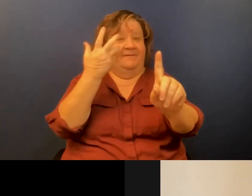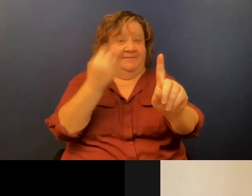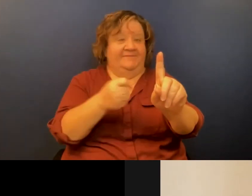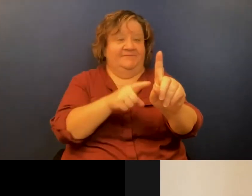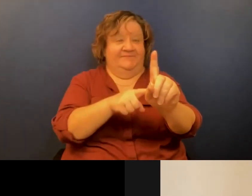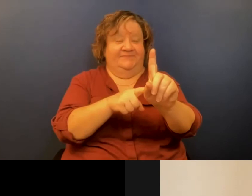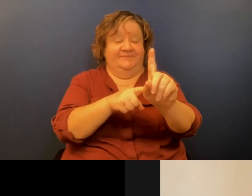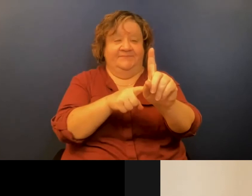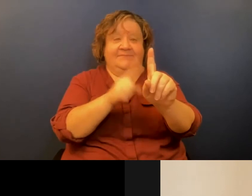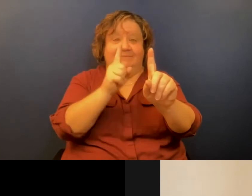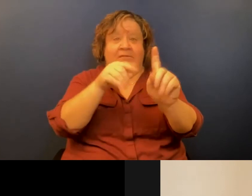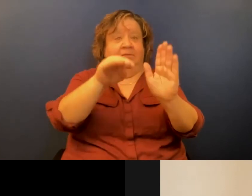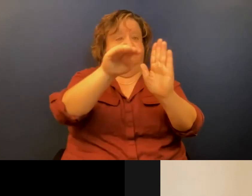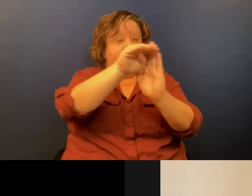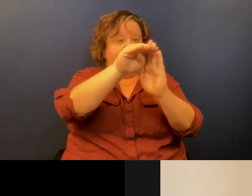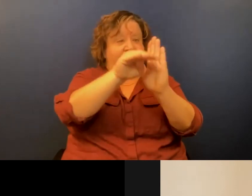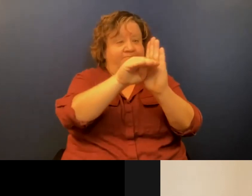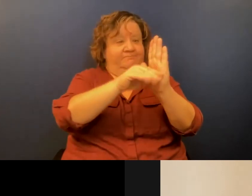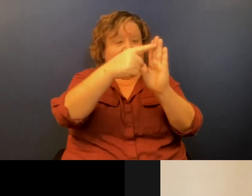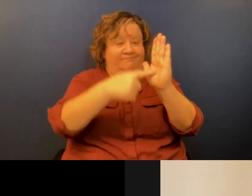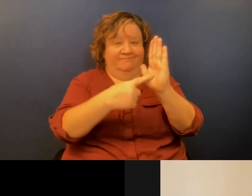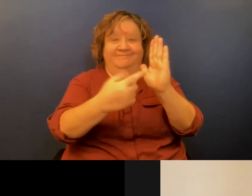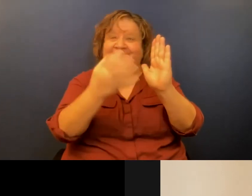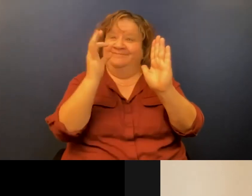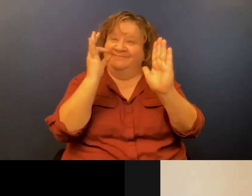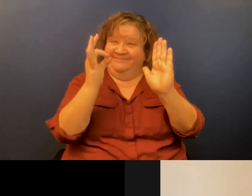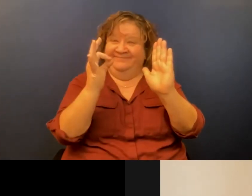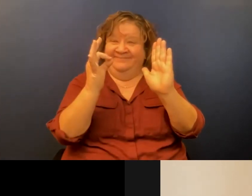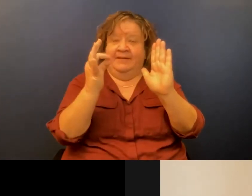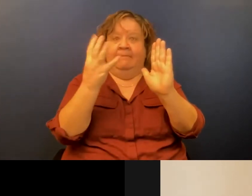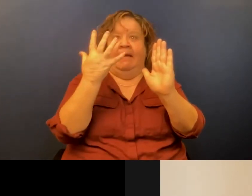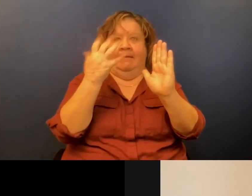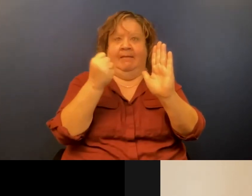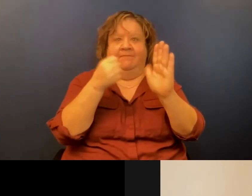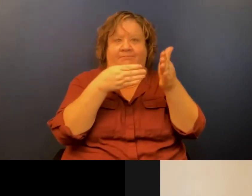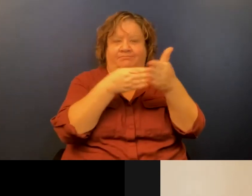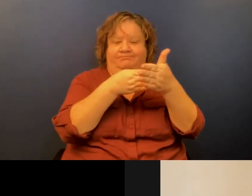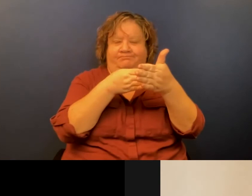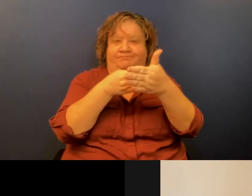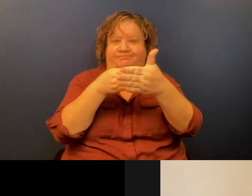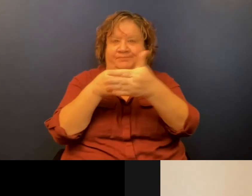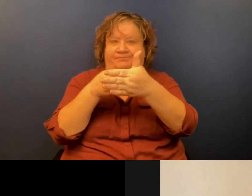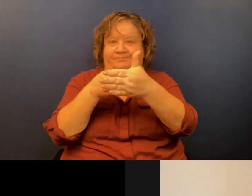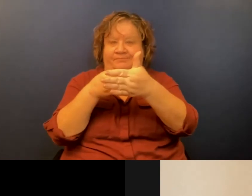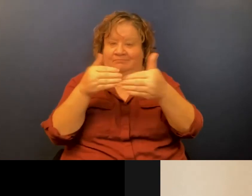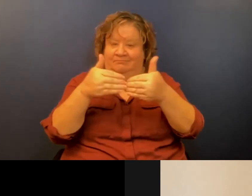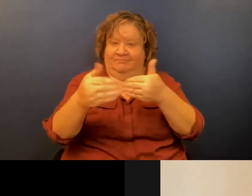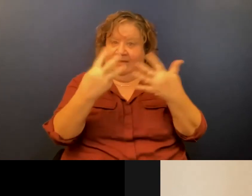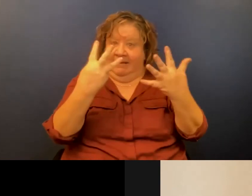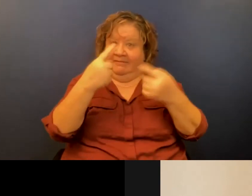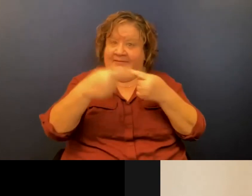the next 8 years. But what can you tell us regarding this aspect, Andrea? What do you